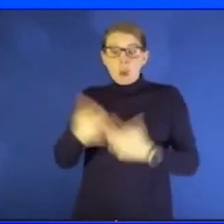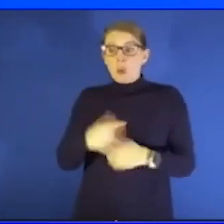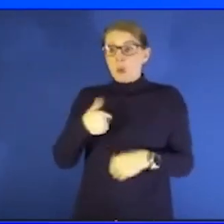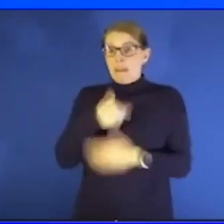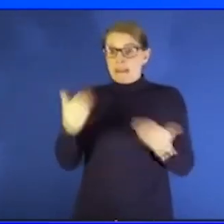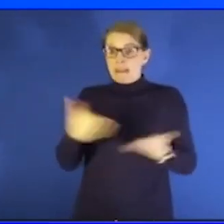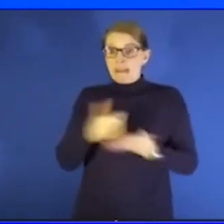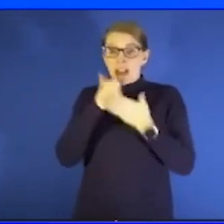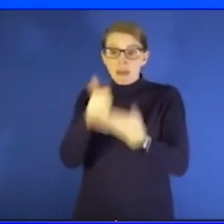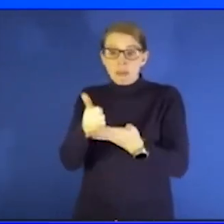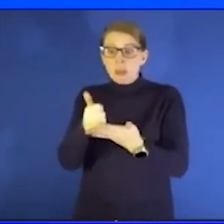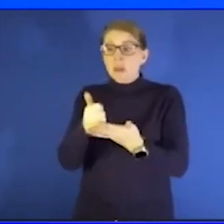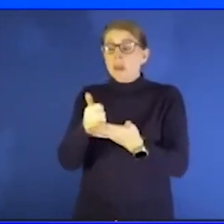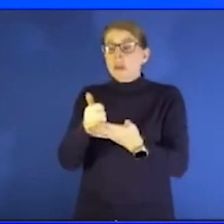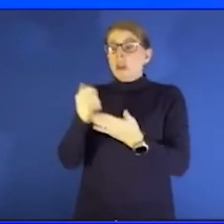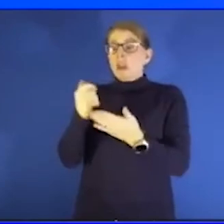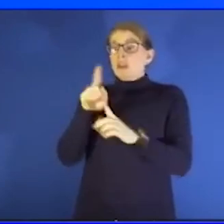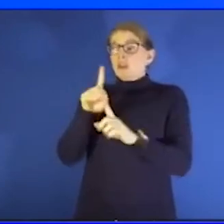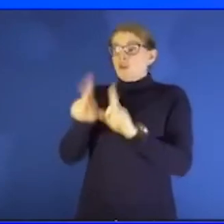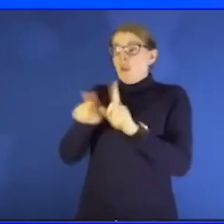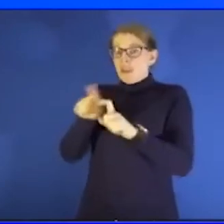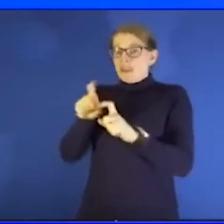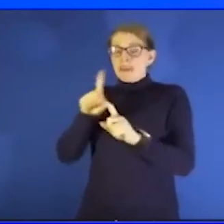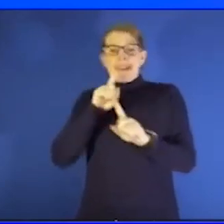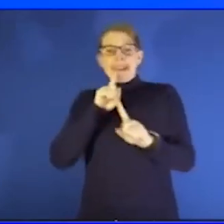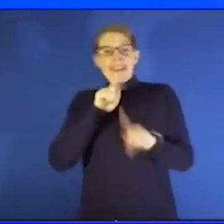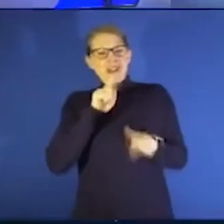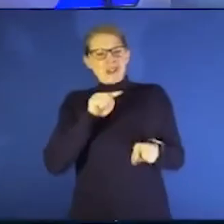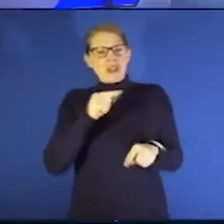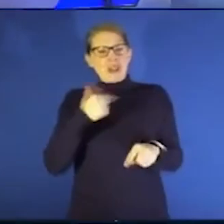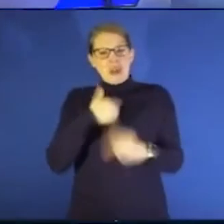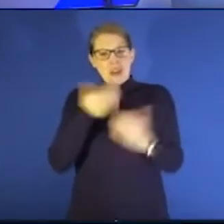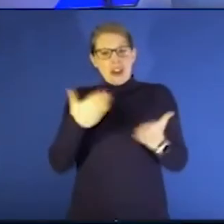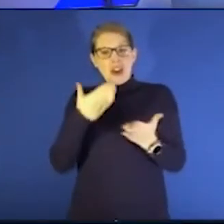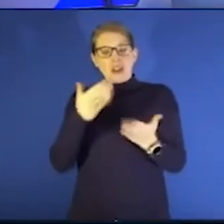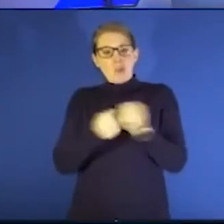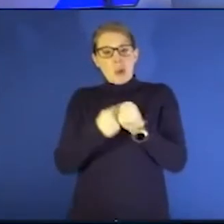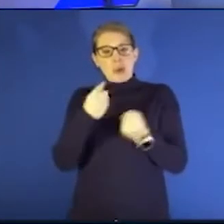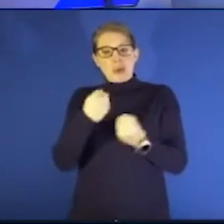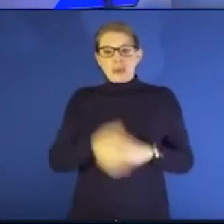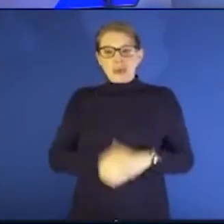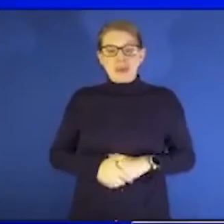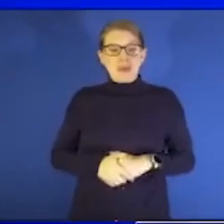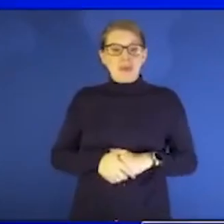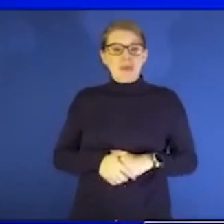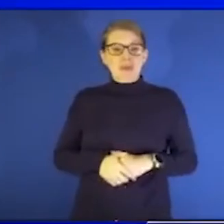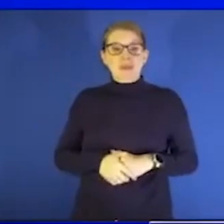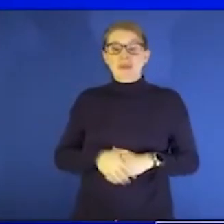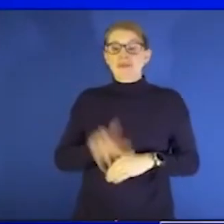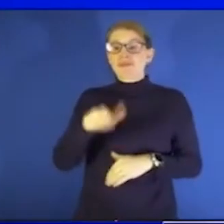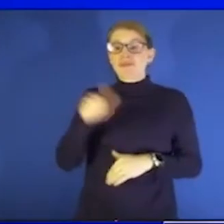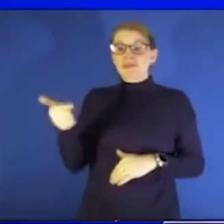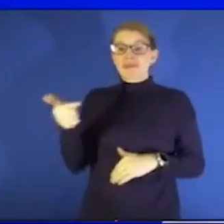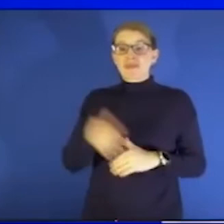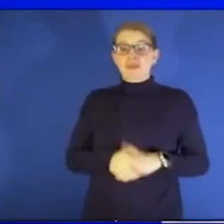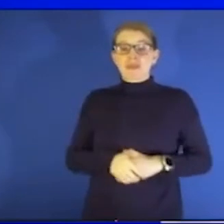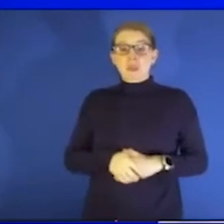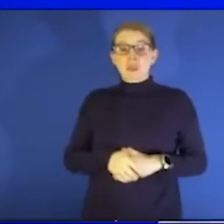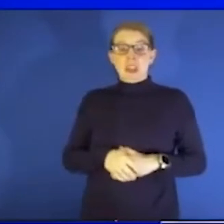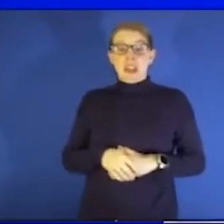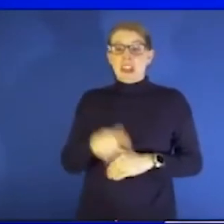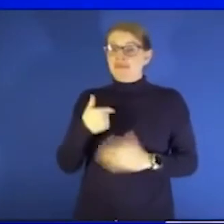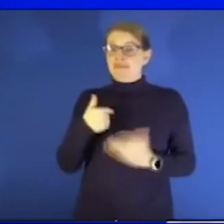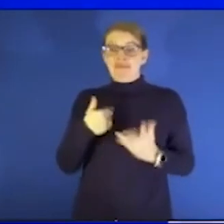answer those questions. We're here to help you through that decision making. Dr. Hawkinson. I think I just echo Dr.